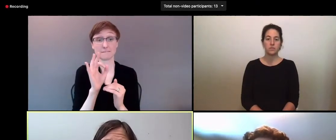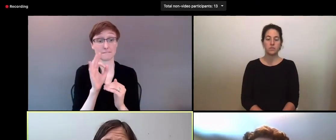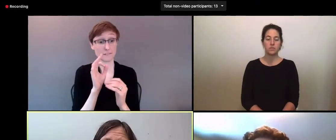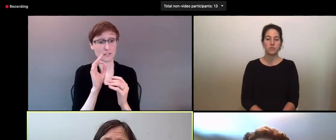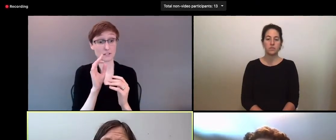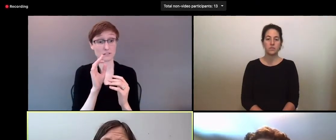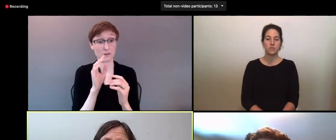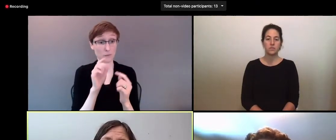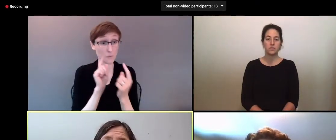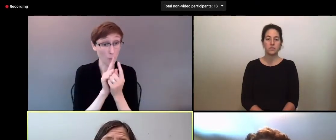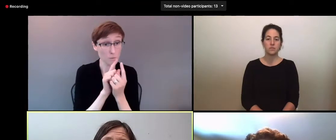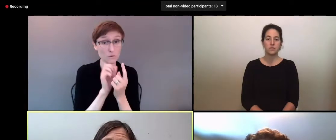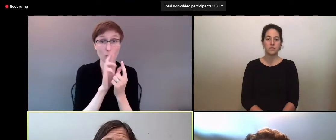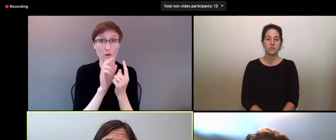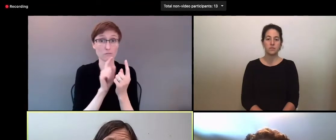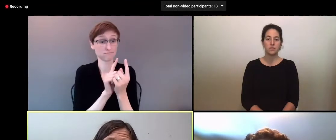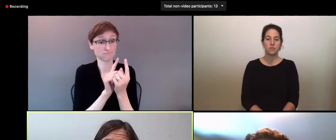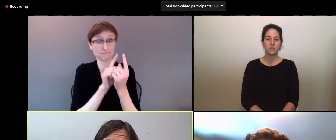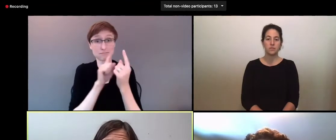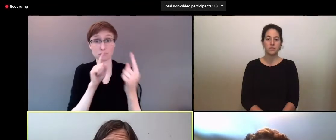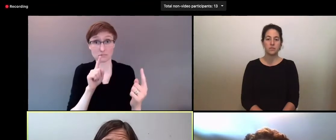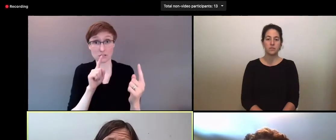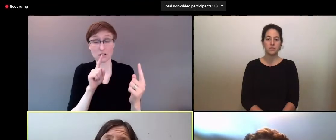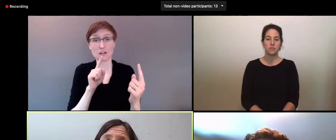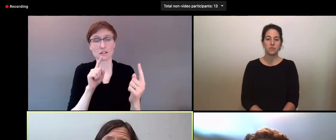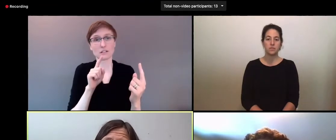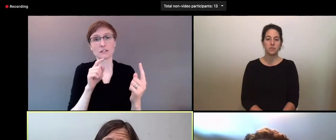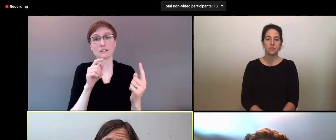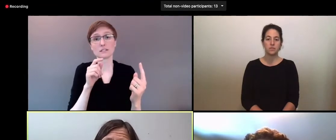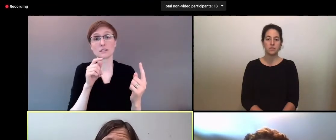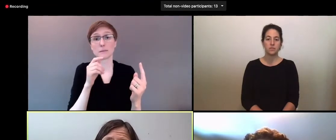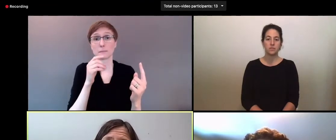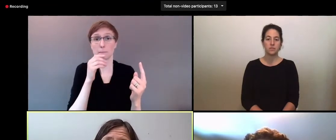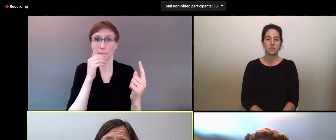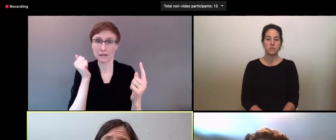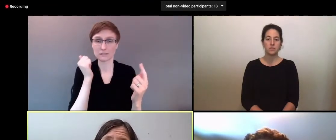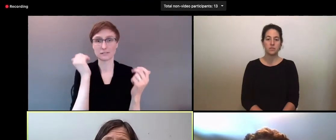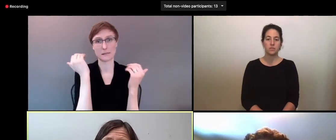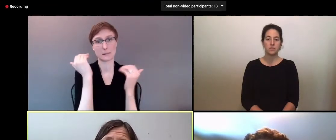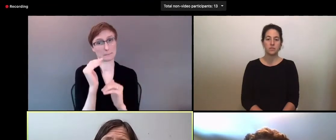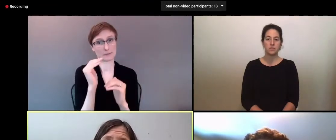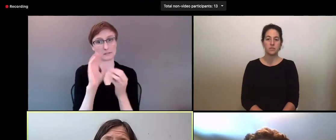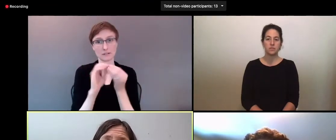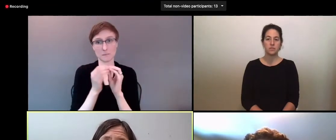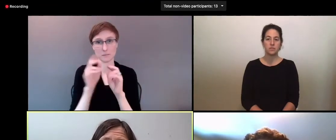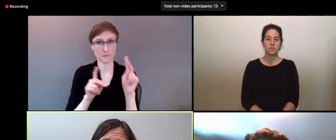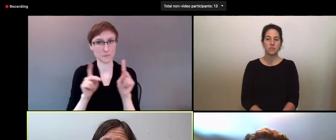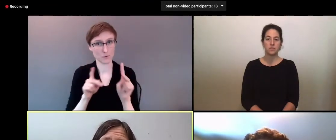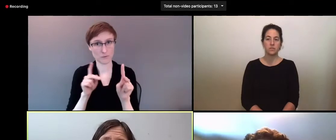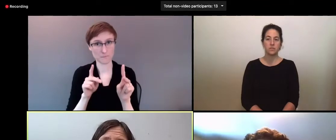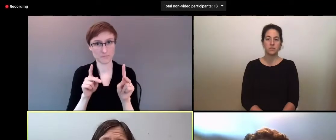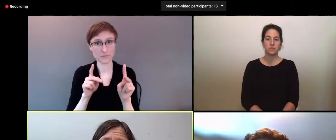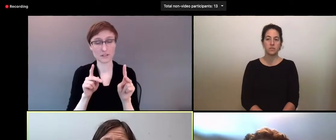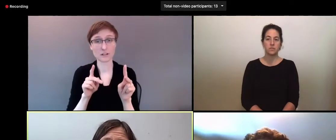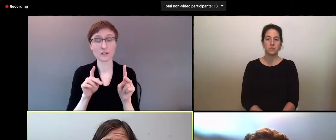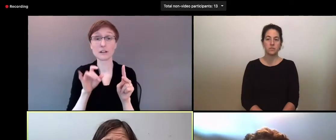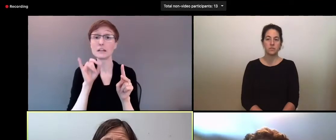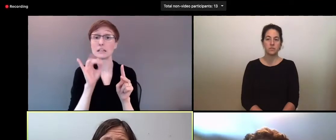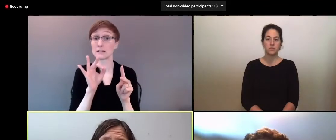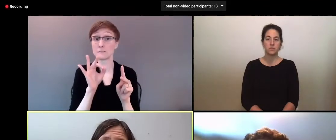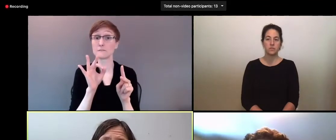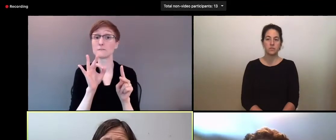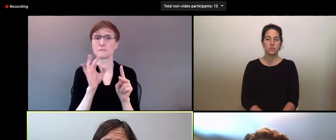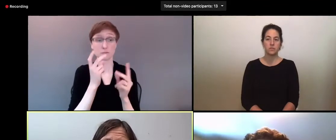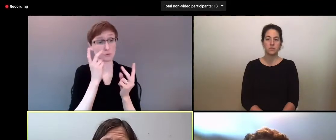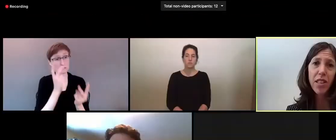your social circle. The fewer people, the better. That's the principle. And the same people over time makes